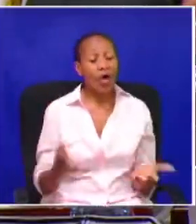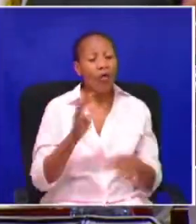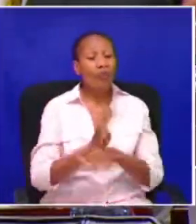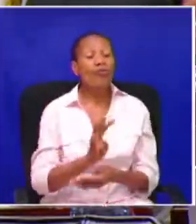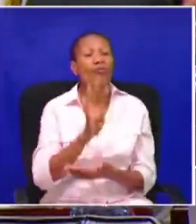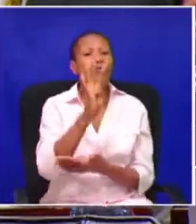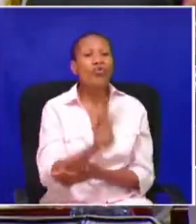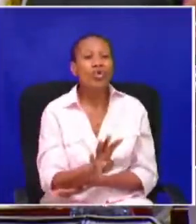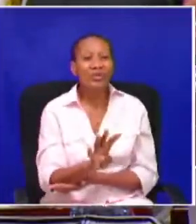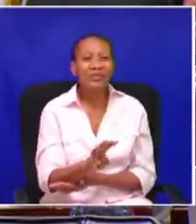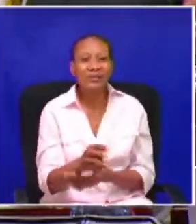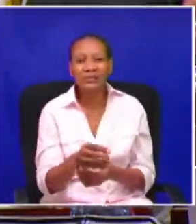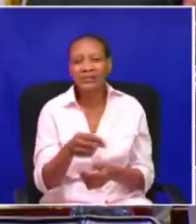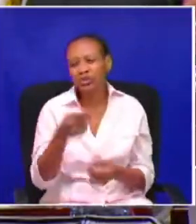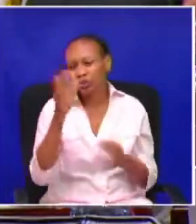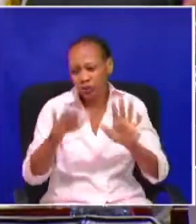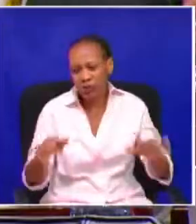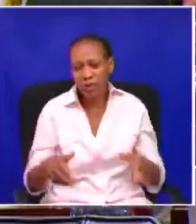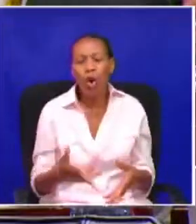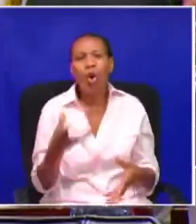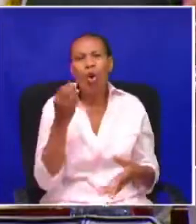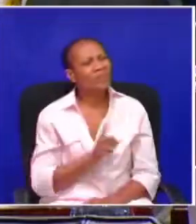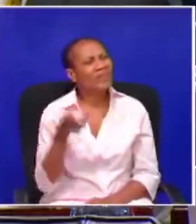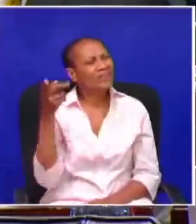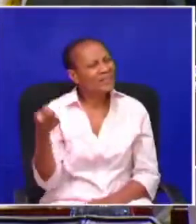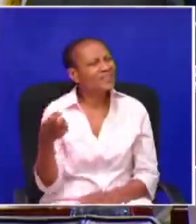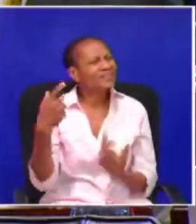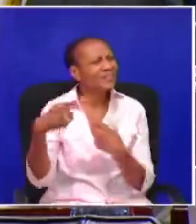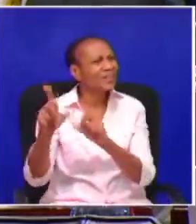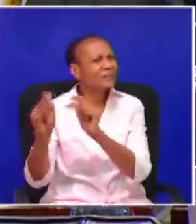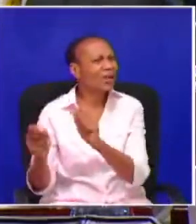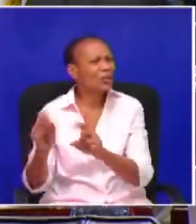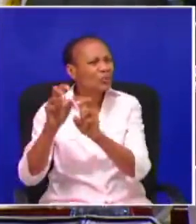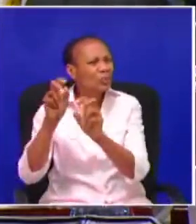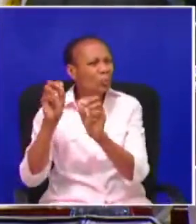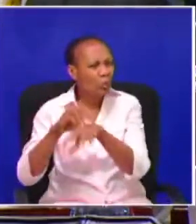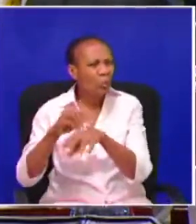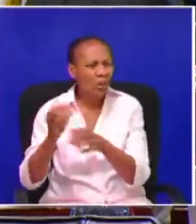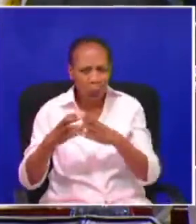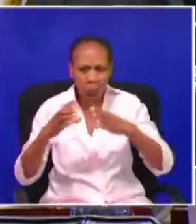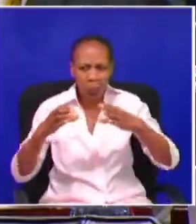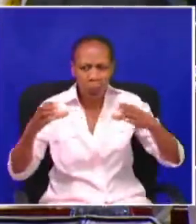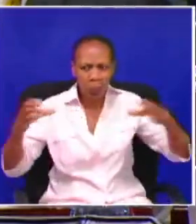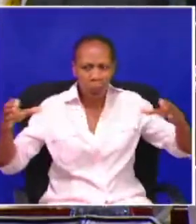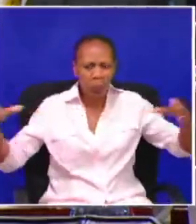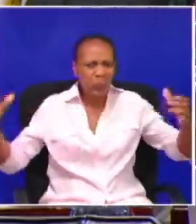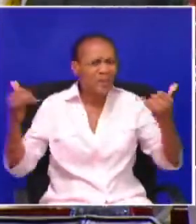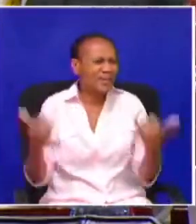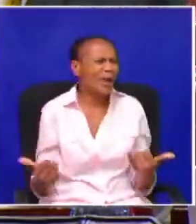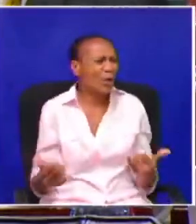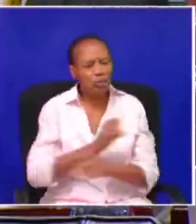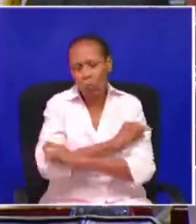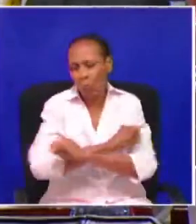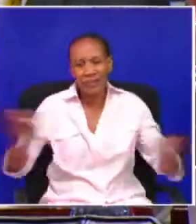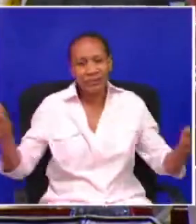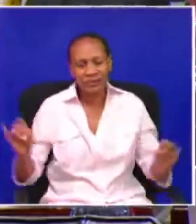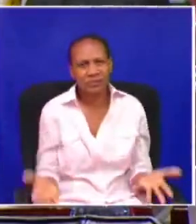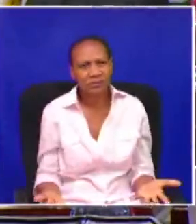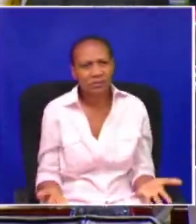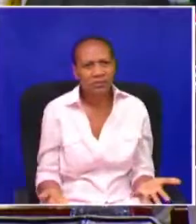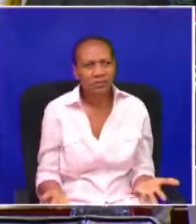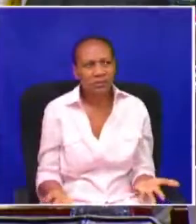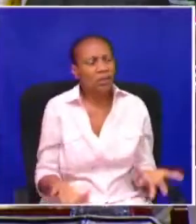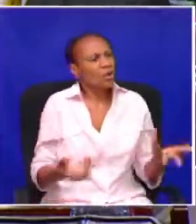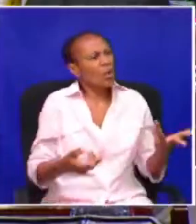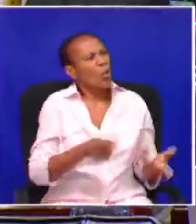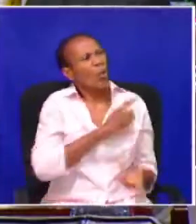wielding dangerous machine guns and robbing and killing to deteriorate to the level that it has. What are the